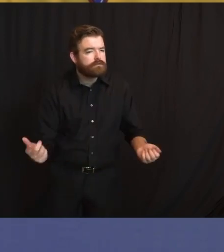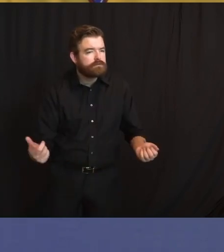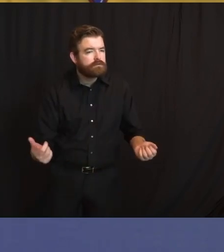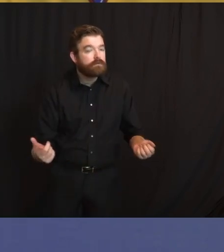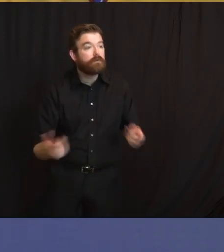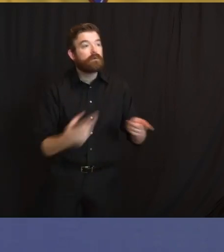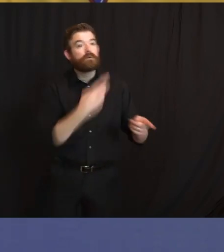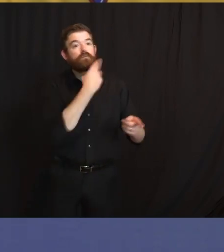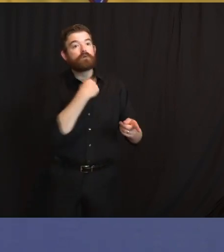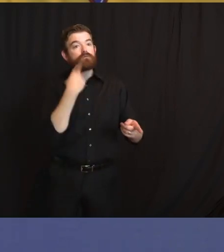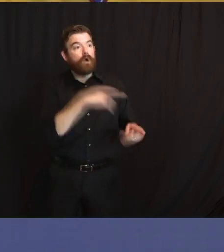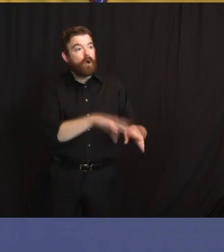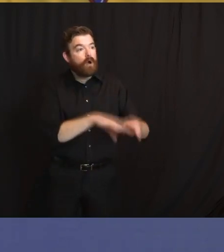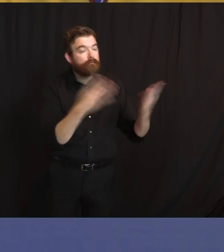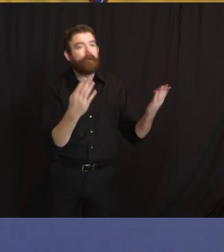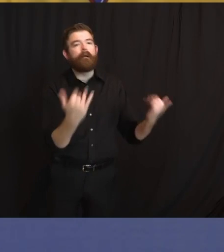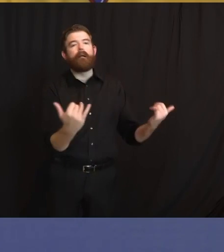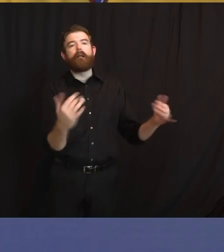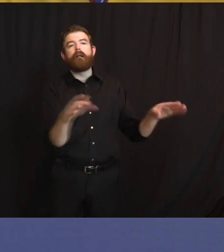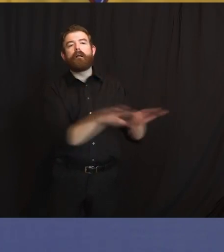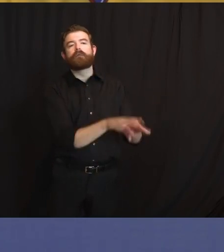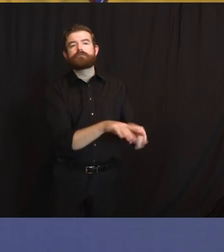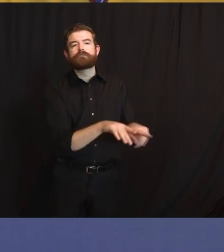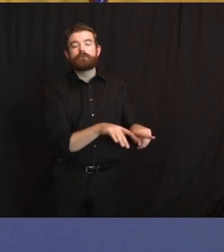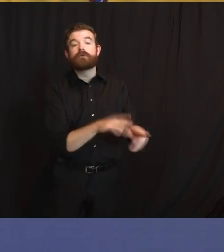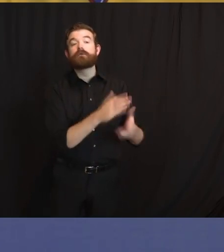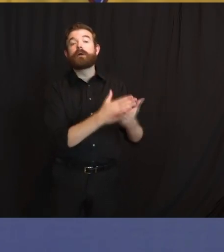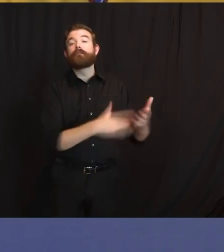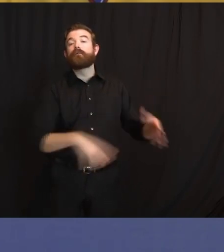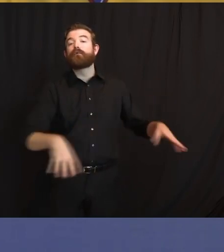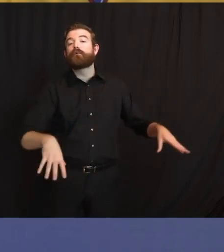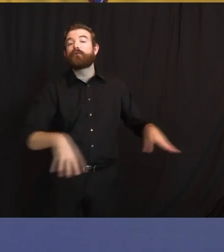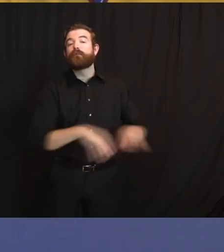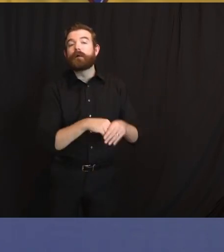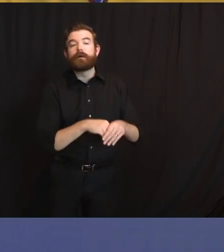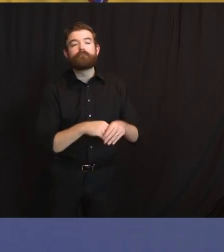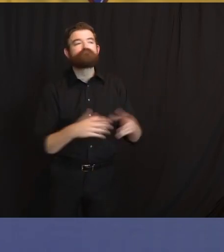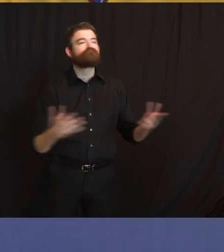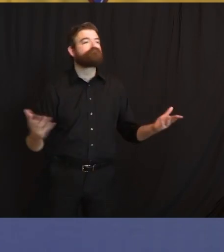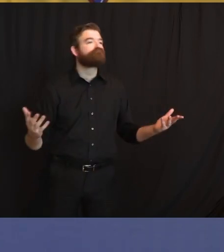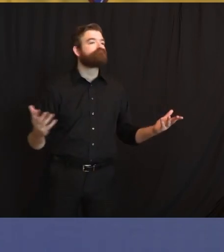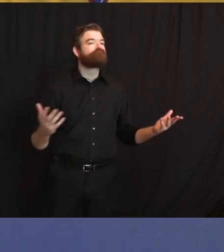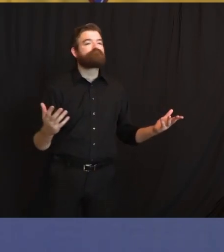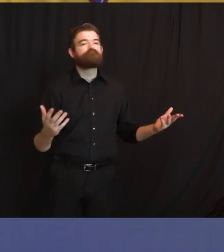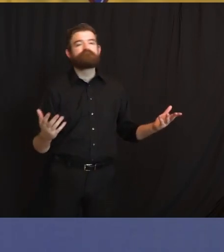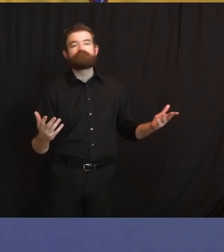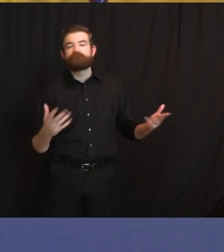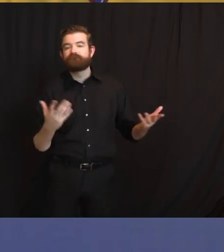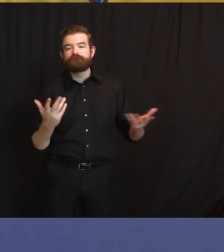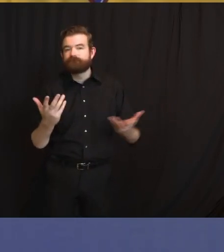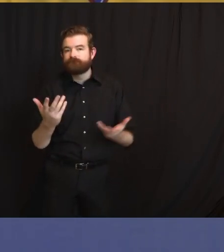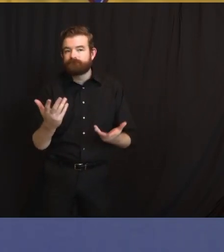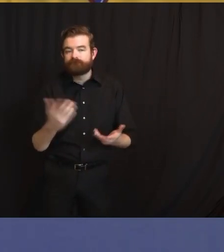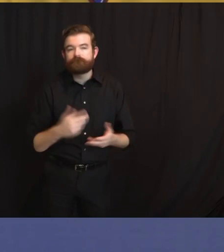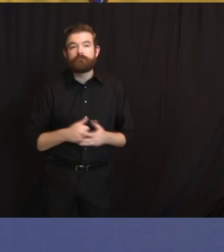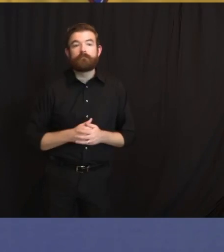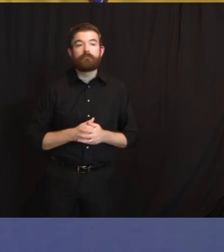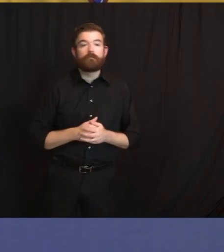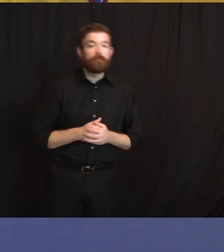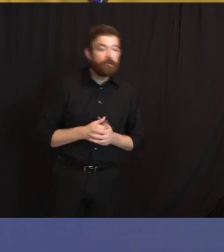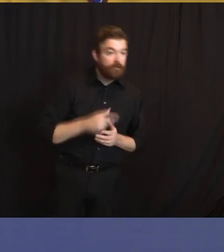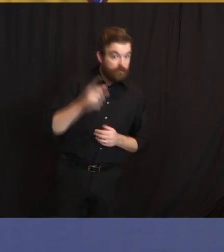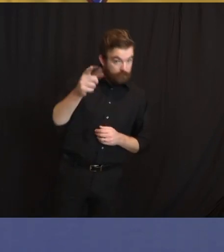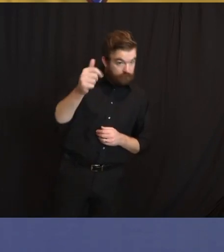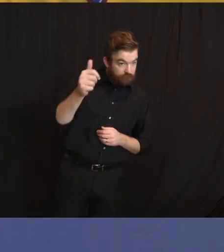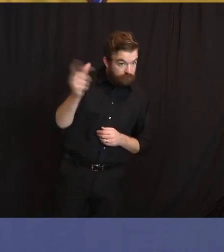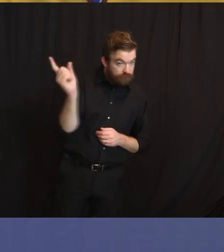any effect there? And just lastly, Governor, I'm curious, have you at any time eaten inside a restaurant since you signed an executive order that would